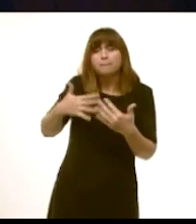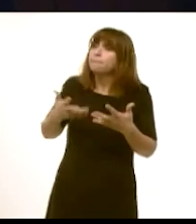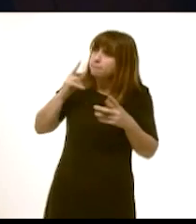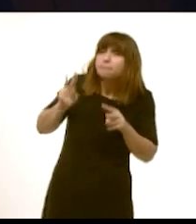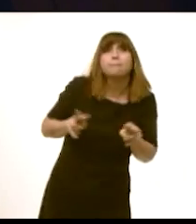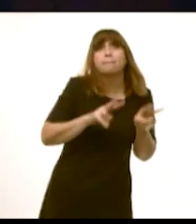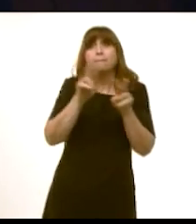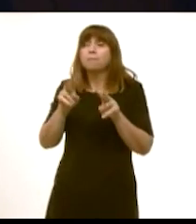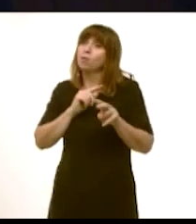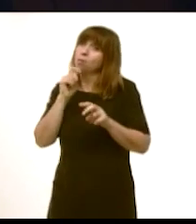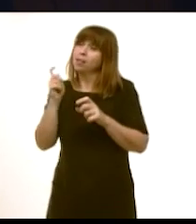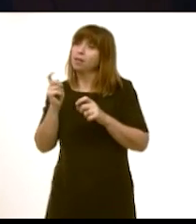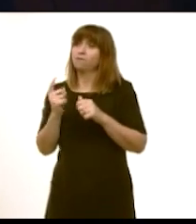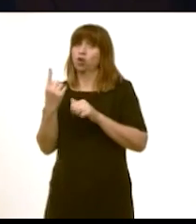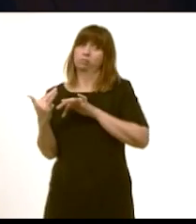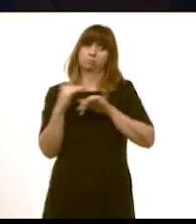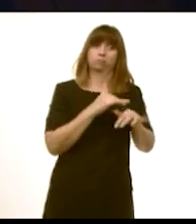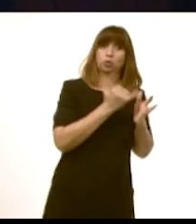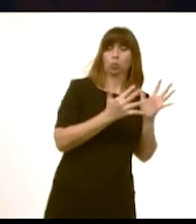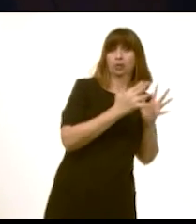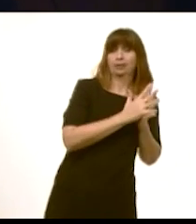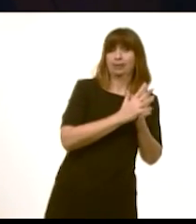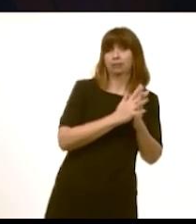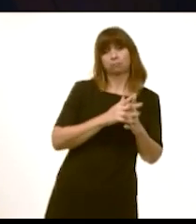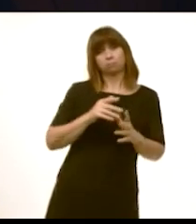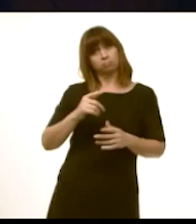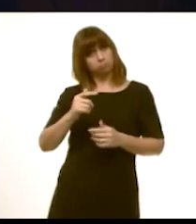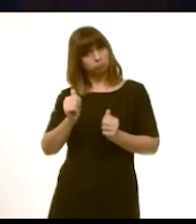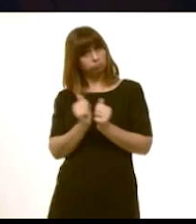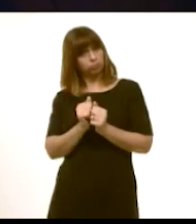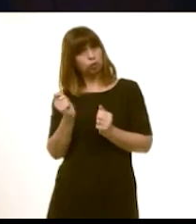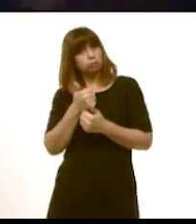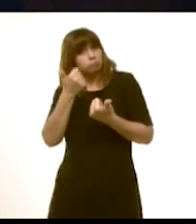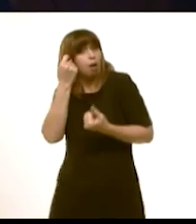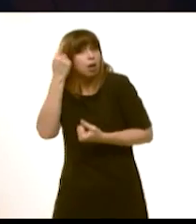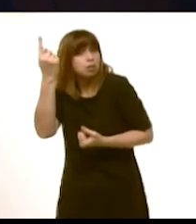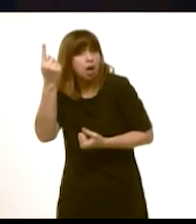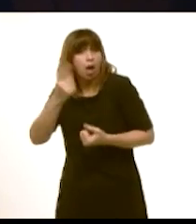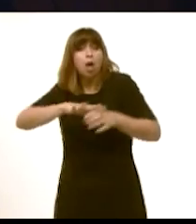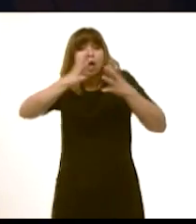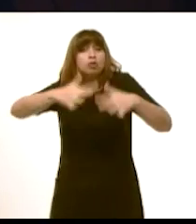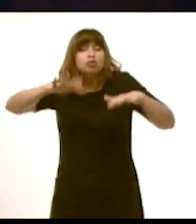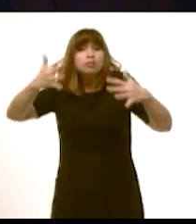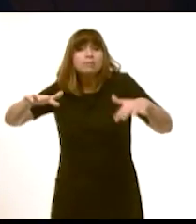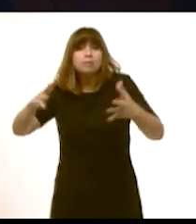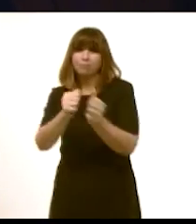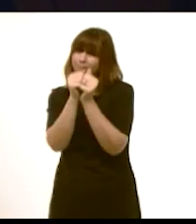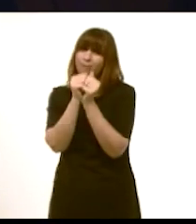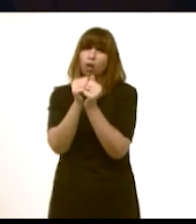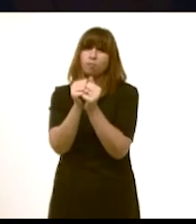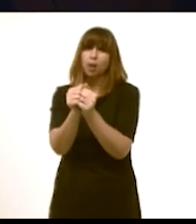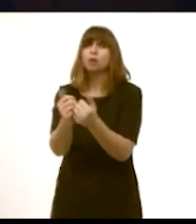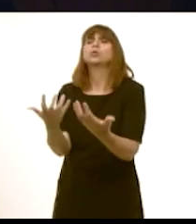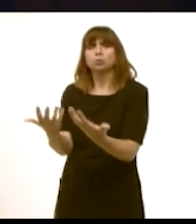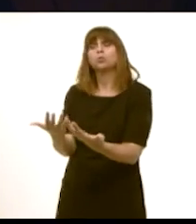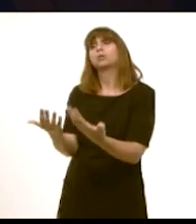to Swansea. Do you join me, First Minister, in welcoming such initiatives so that rural areas can also play a valuable part in bringing to the